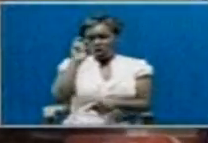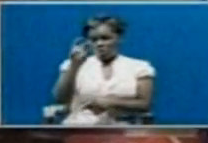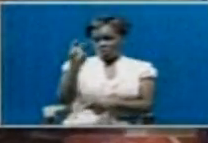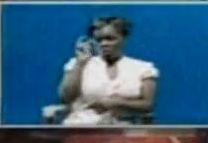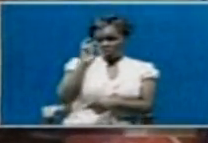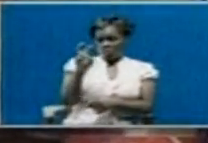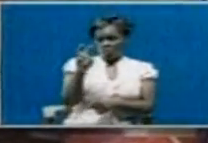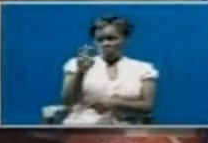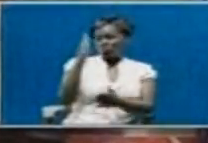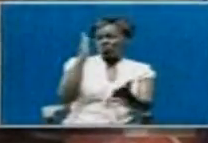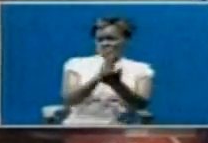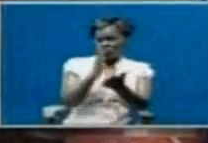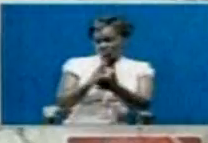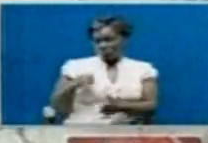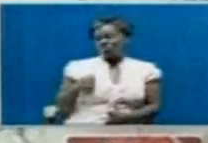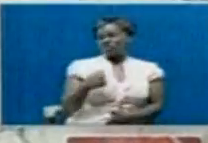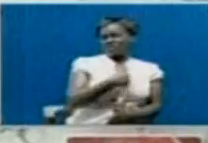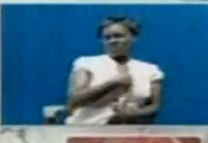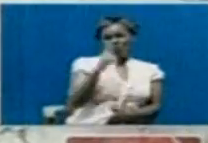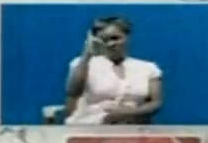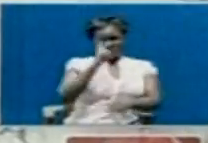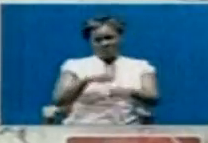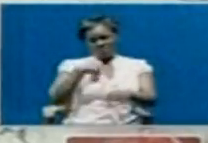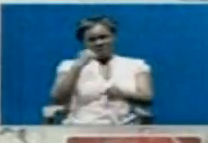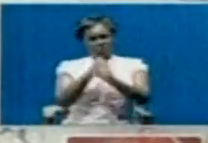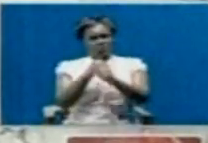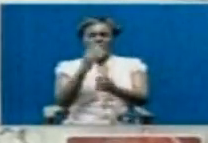look. That's Jeff. I do that once in a while. Yes.